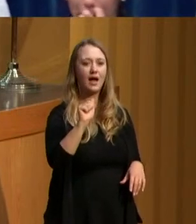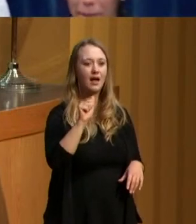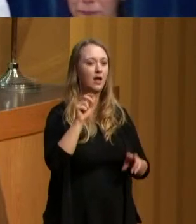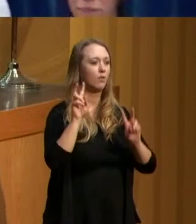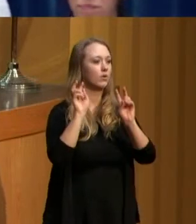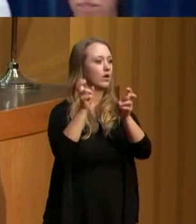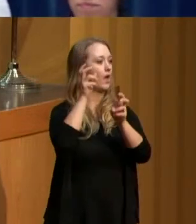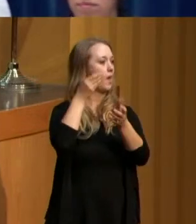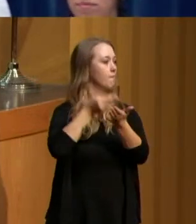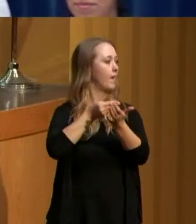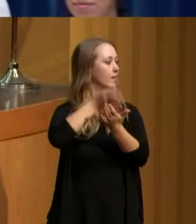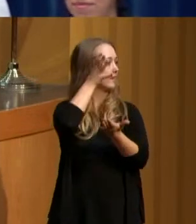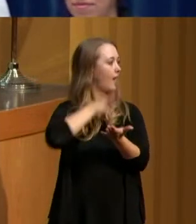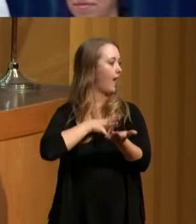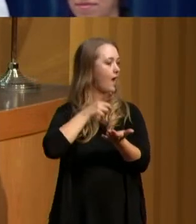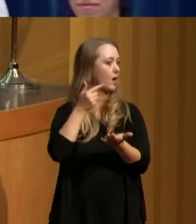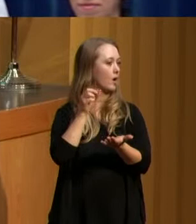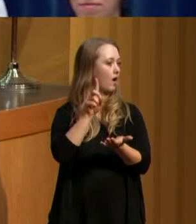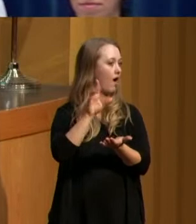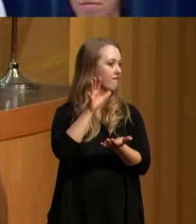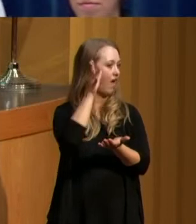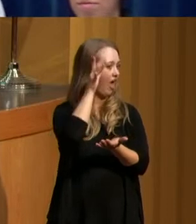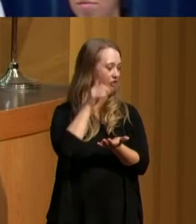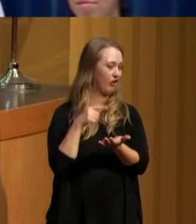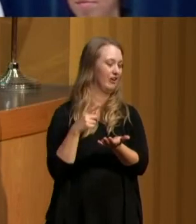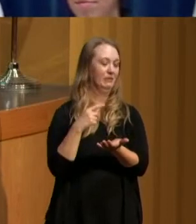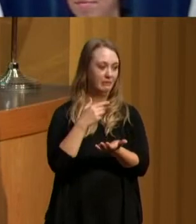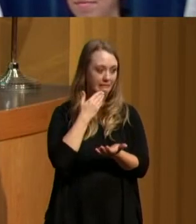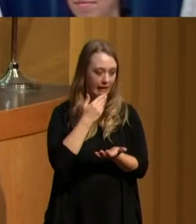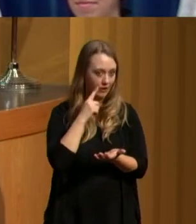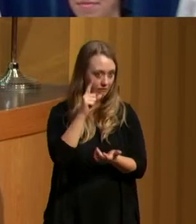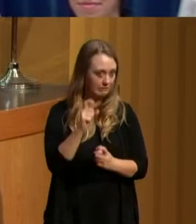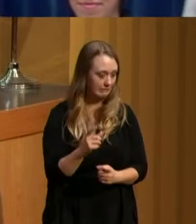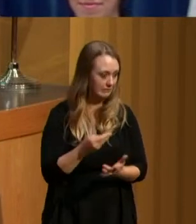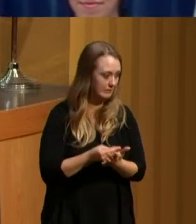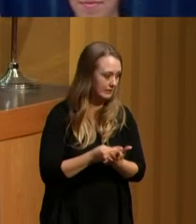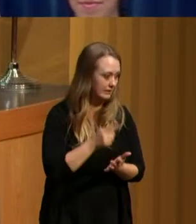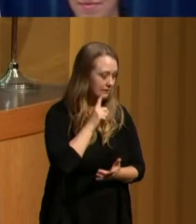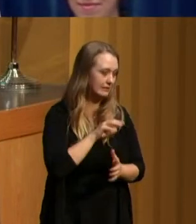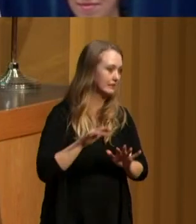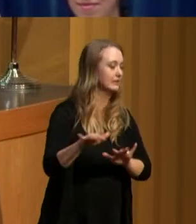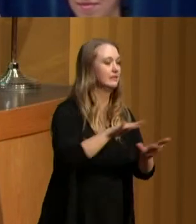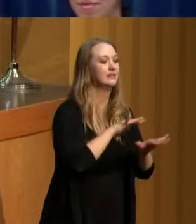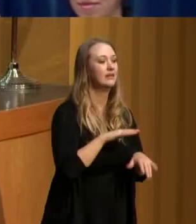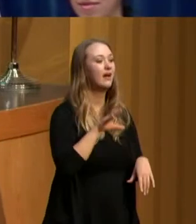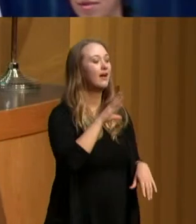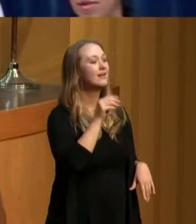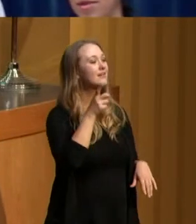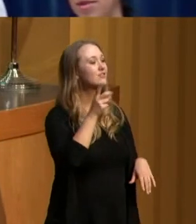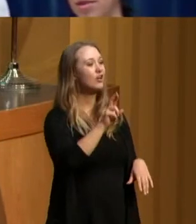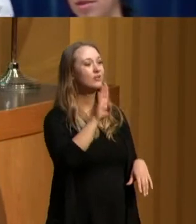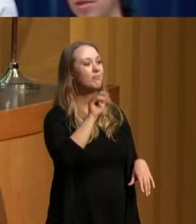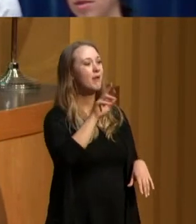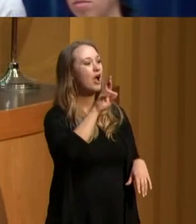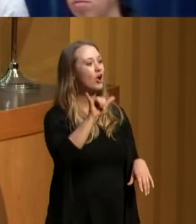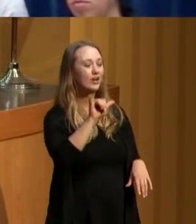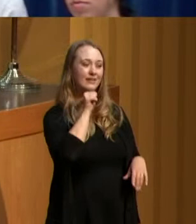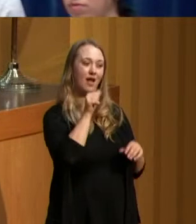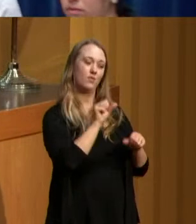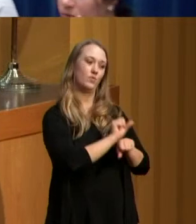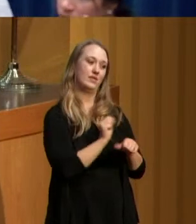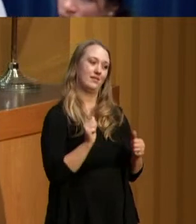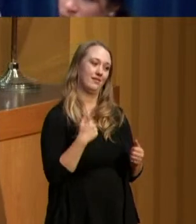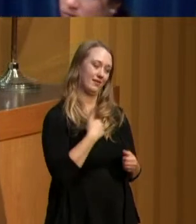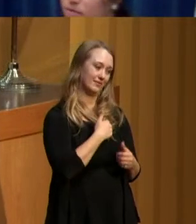money guy. We always want to say thank you to that guy to make sure we have the availability to do it. And Doug Berry, Dr. Berry, who's not with us anymore, he's back at